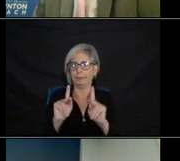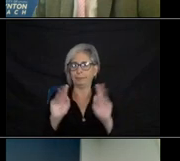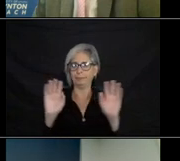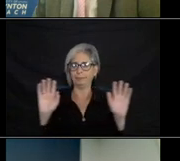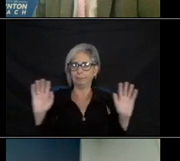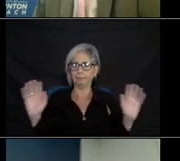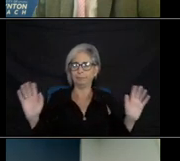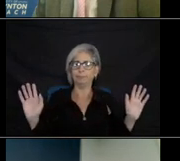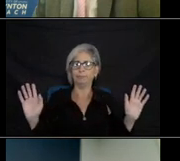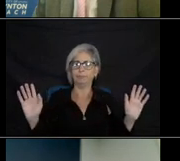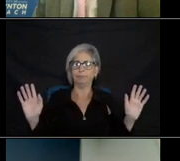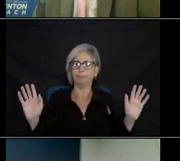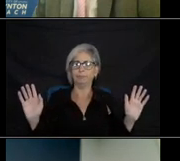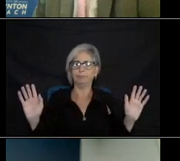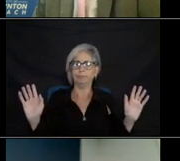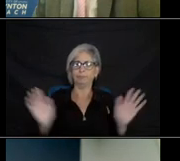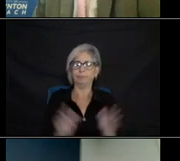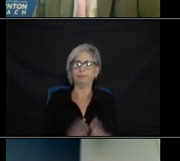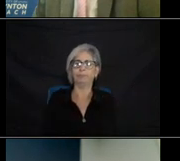Well,